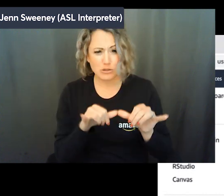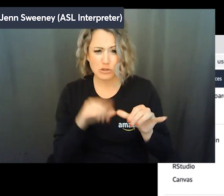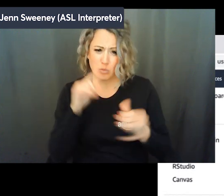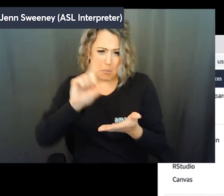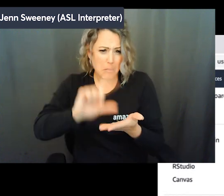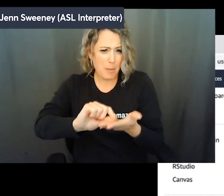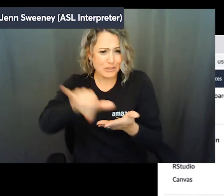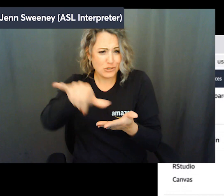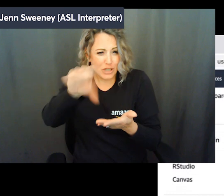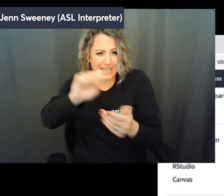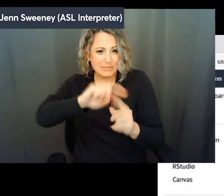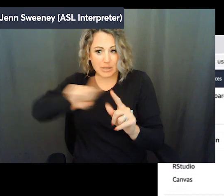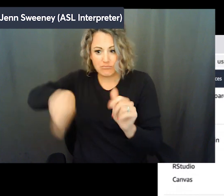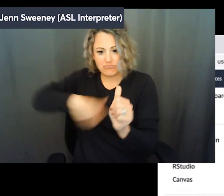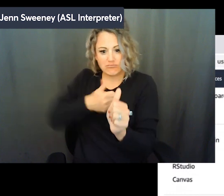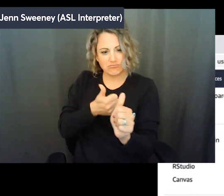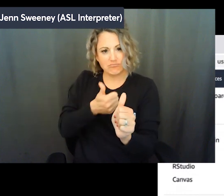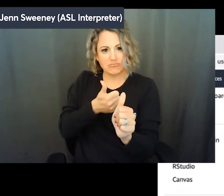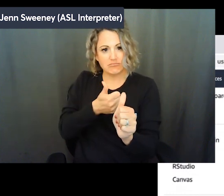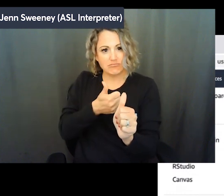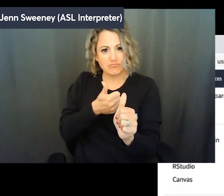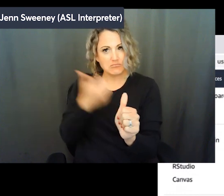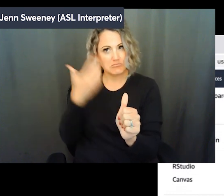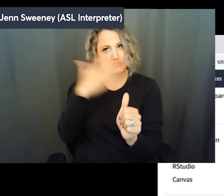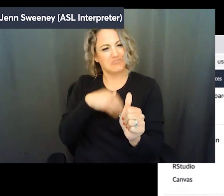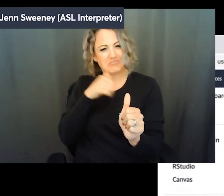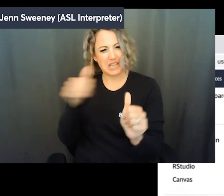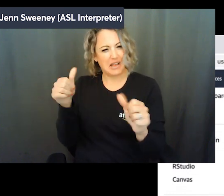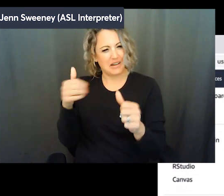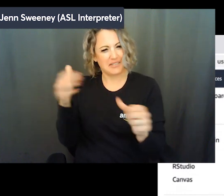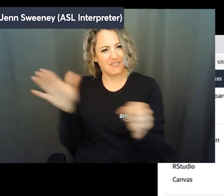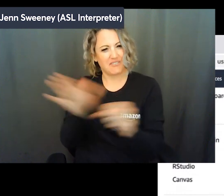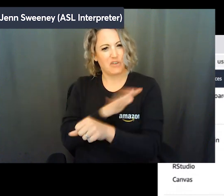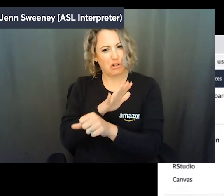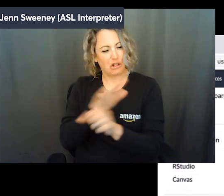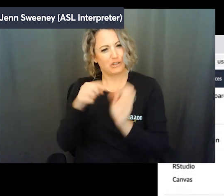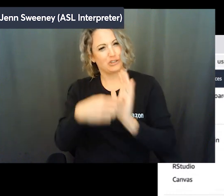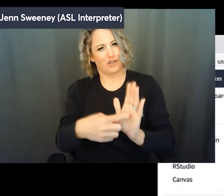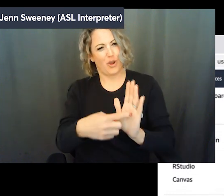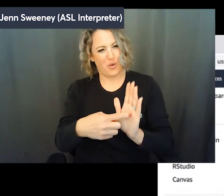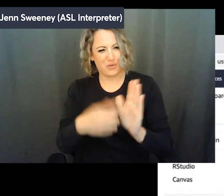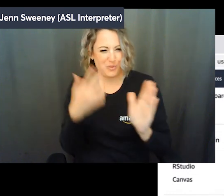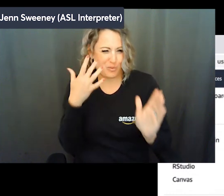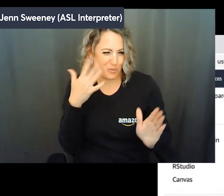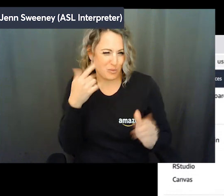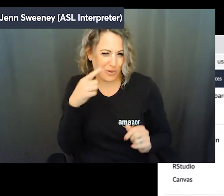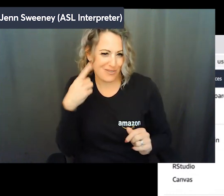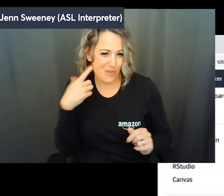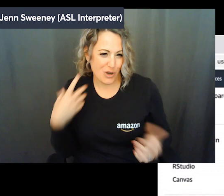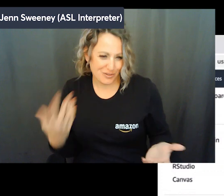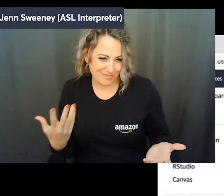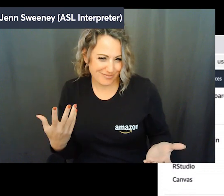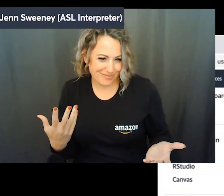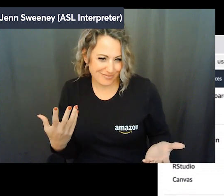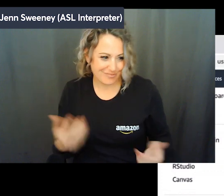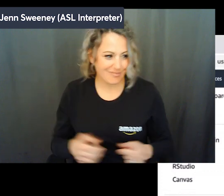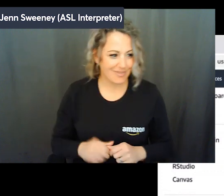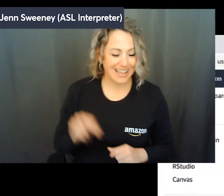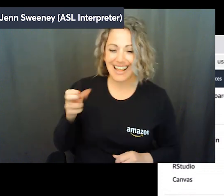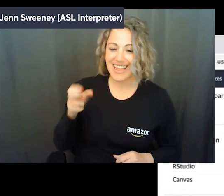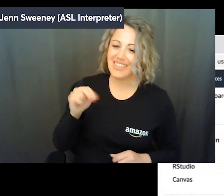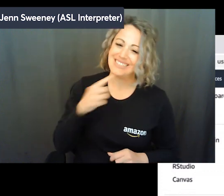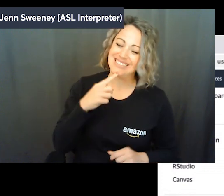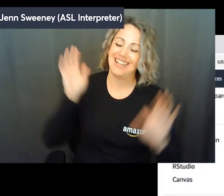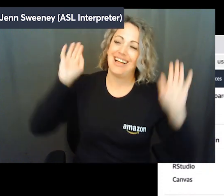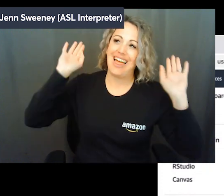stuff that's taken care of underneath the hood is also not fully shown just because it kind of defeats the purpose, right? Yeah, I don't want to see those things. I don't want to